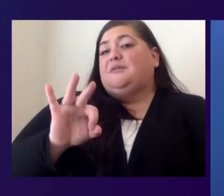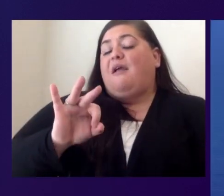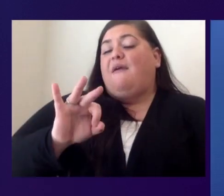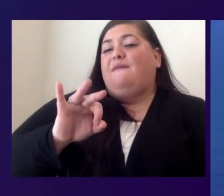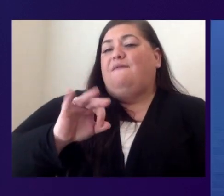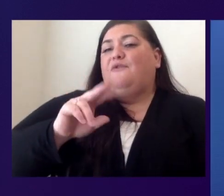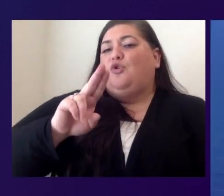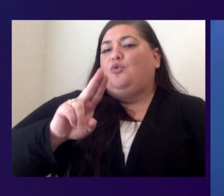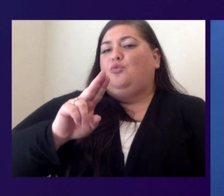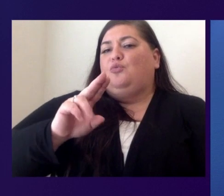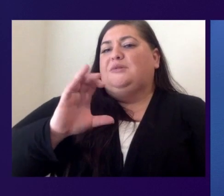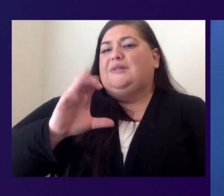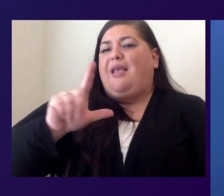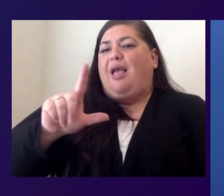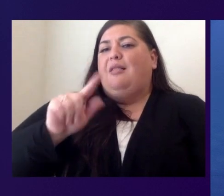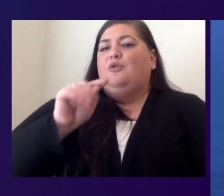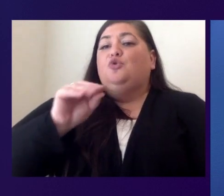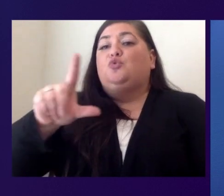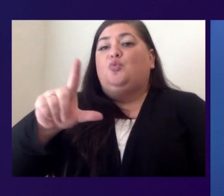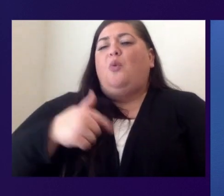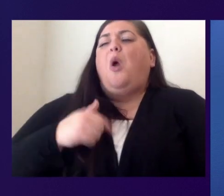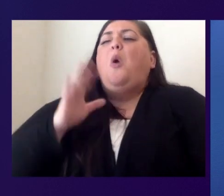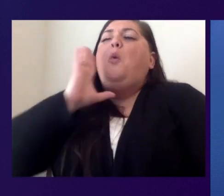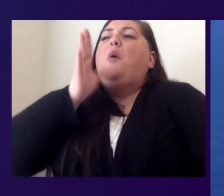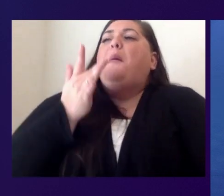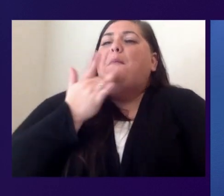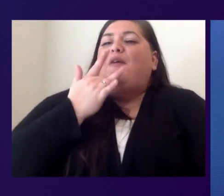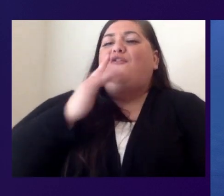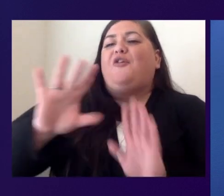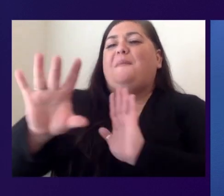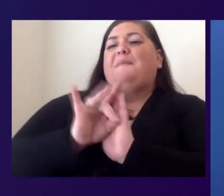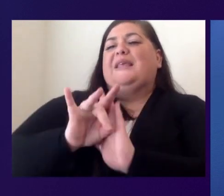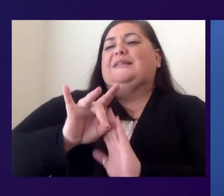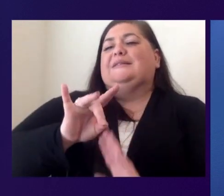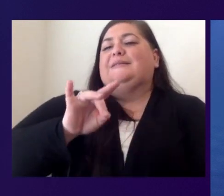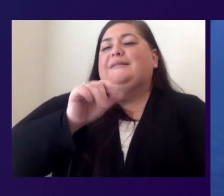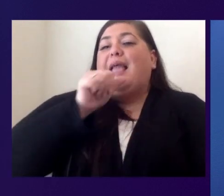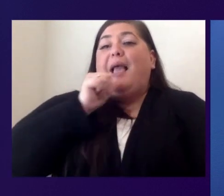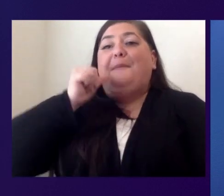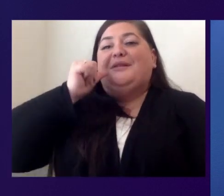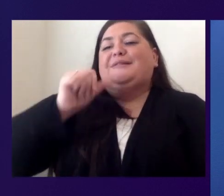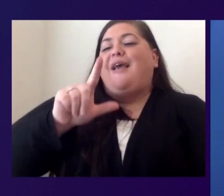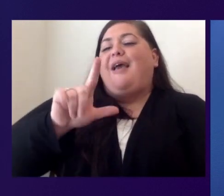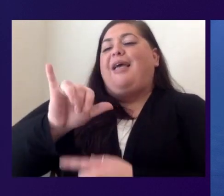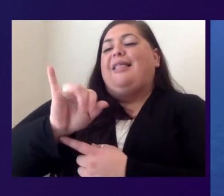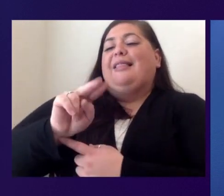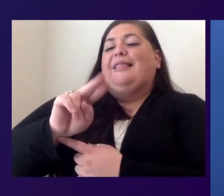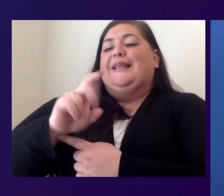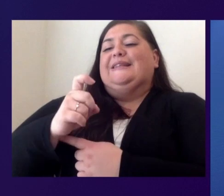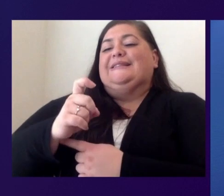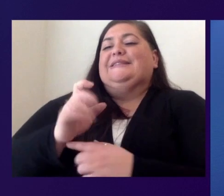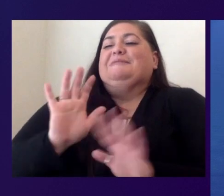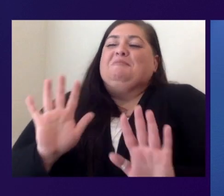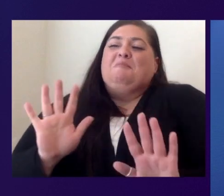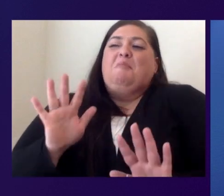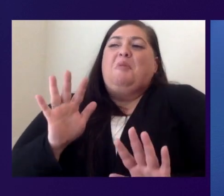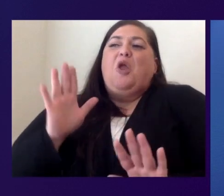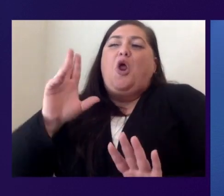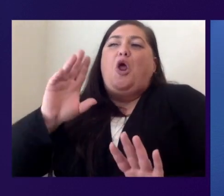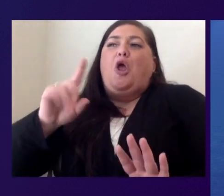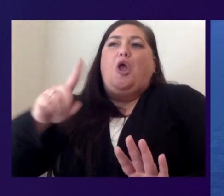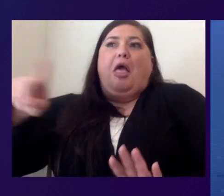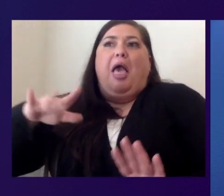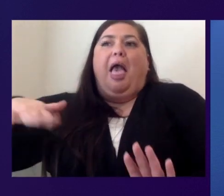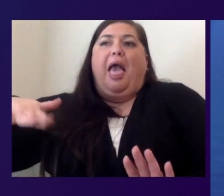I would probably pick Amazon Linux. Nobody asked me, but I'll offer that. Yeah. Yeah, and